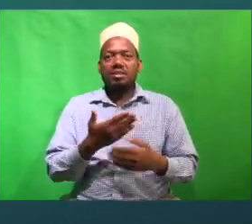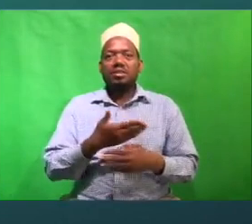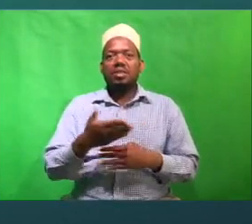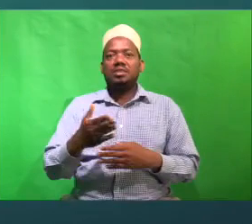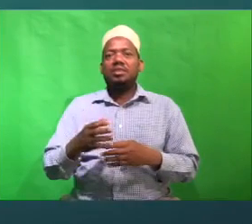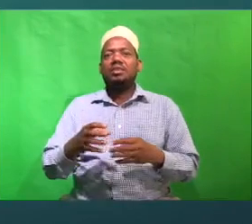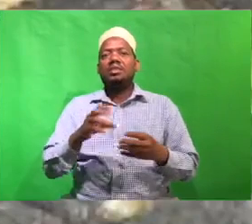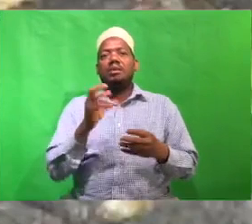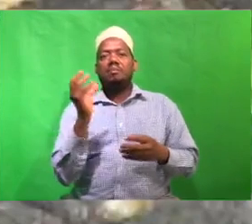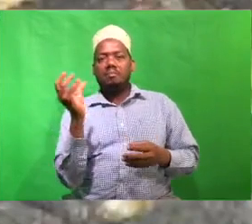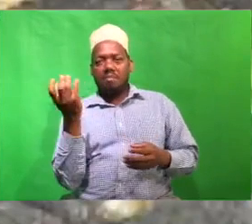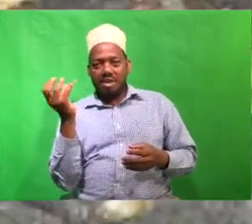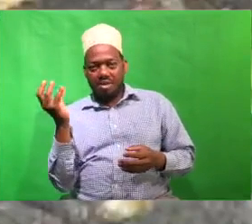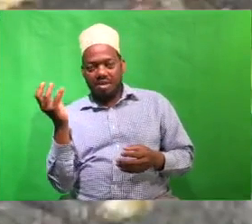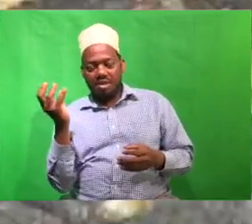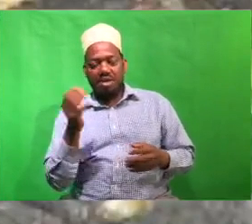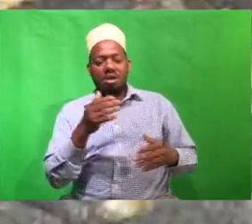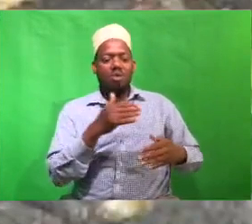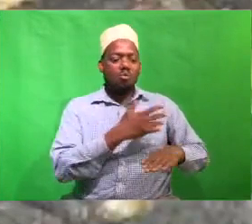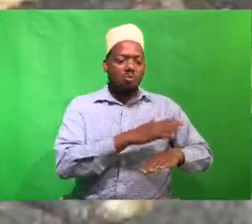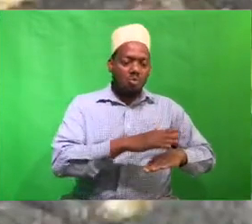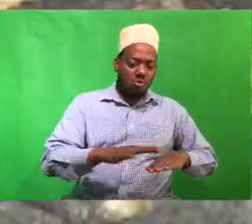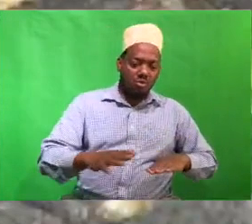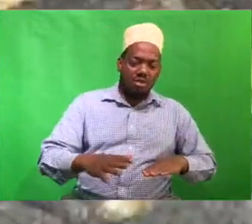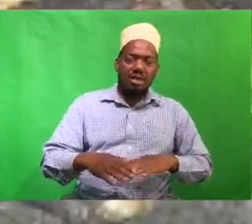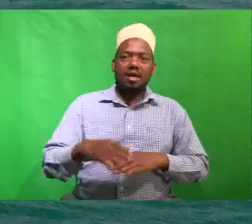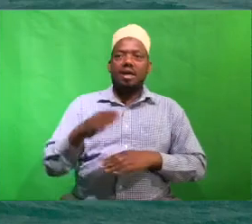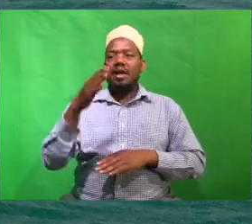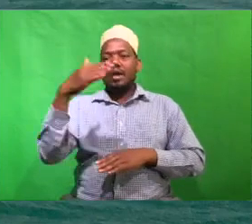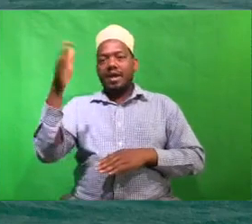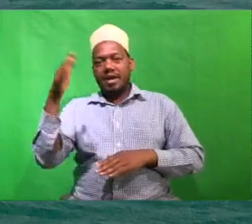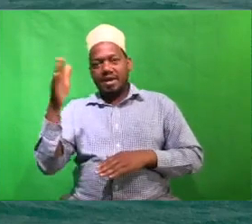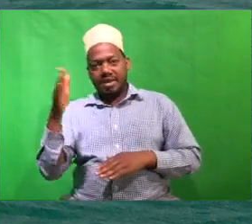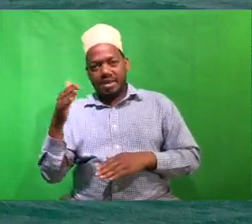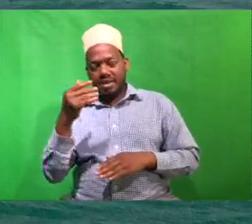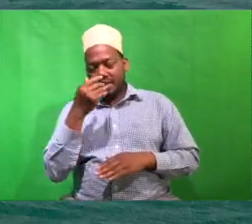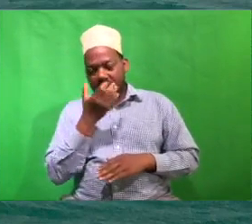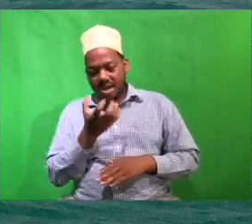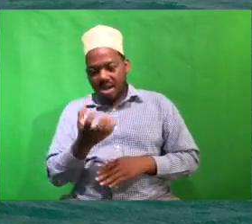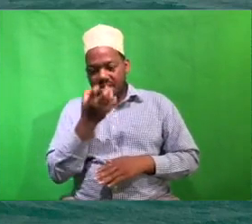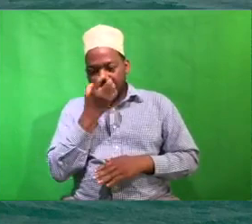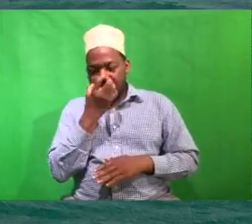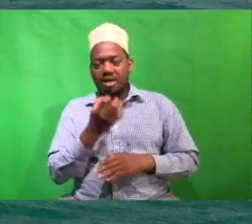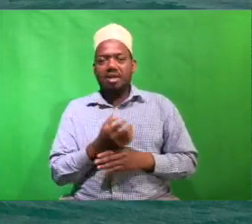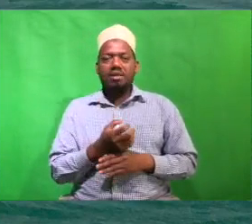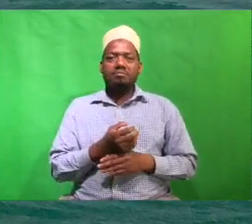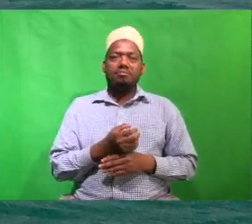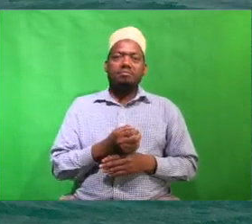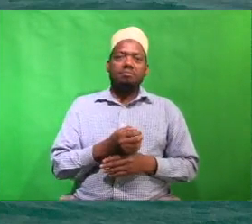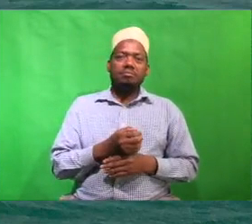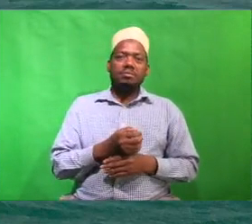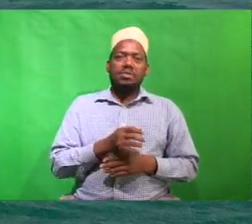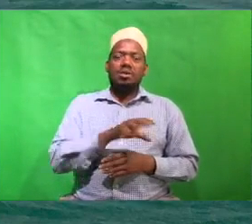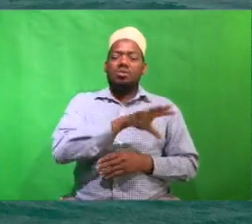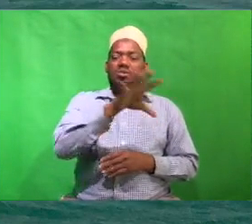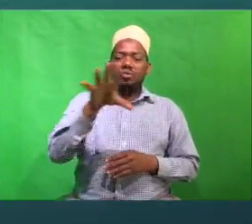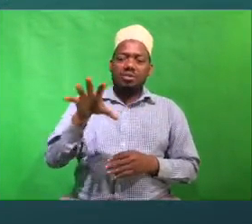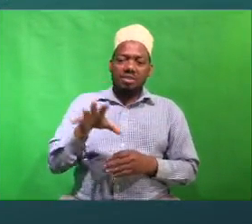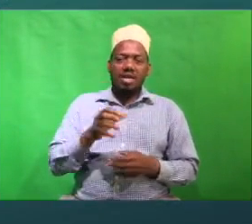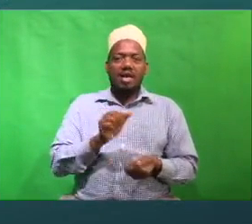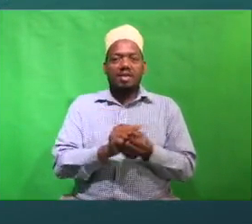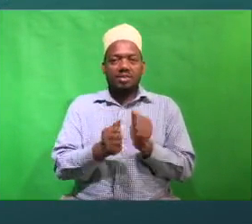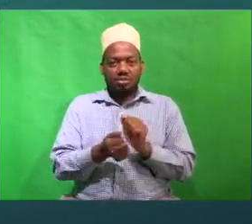such as minings and water, air, whatever. To exploit that mineral resource,